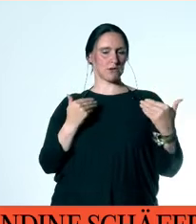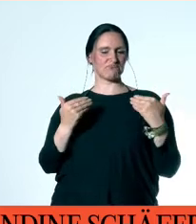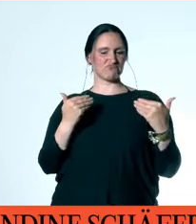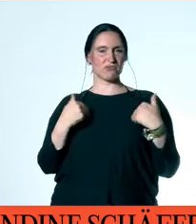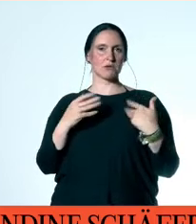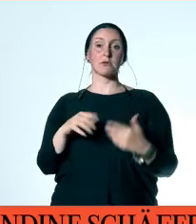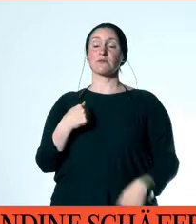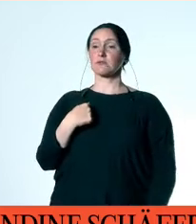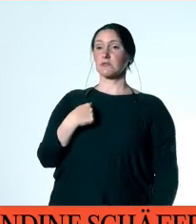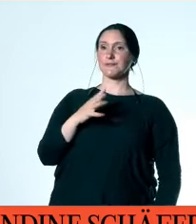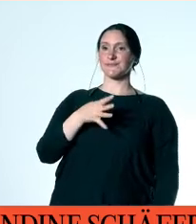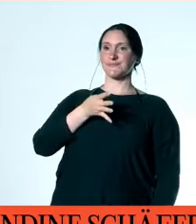big voice and we like to use it,